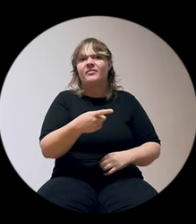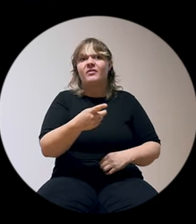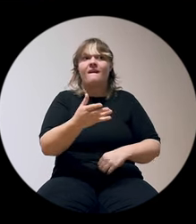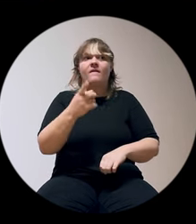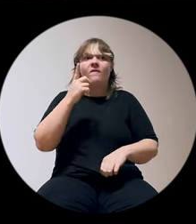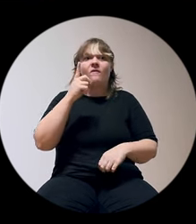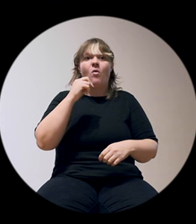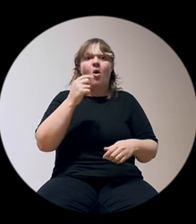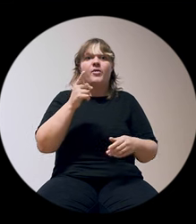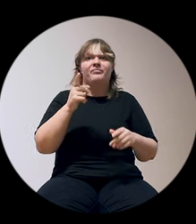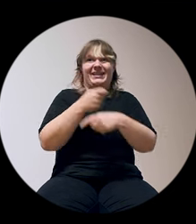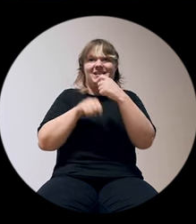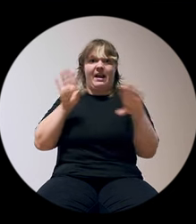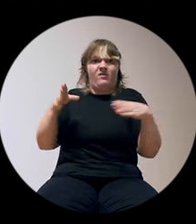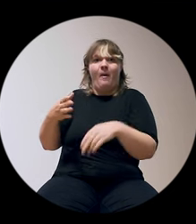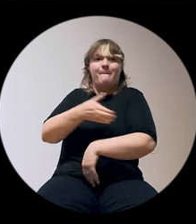power, genocide, and control.